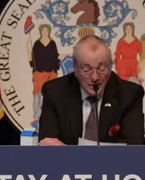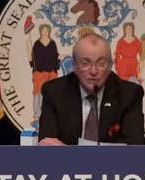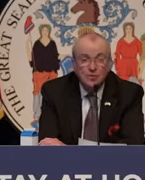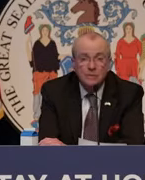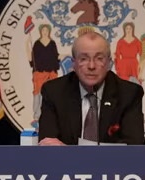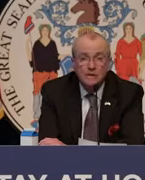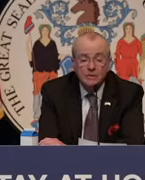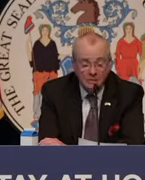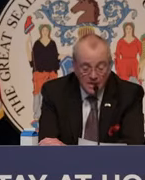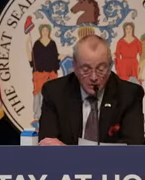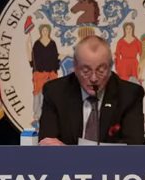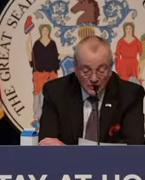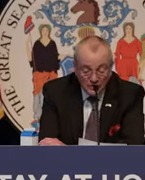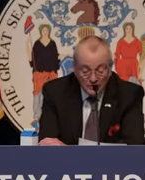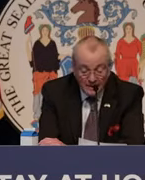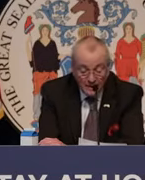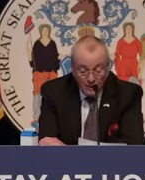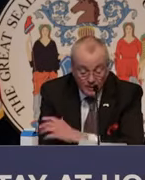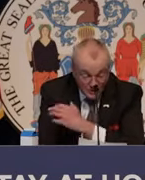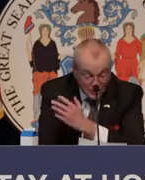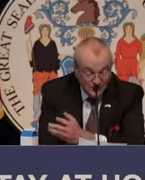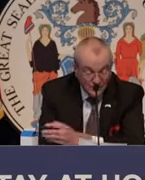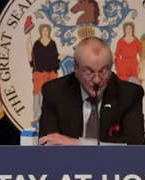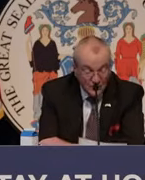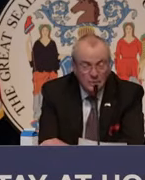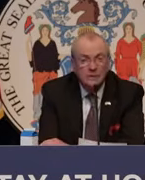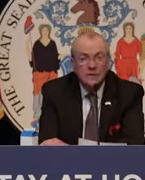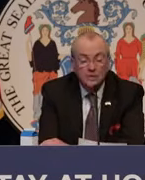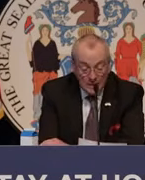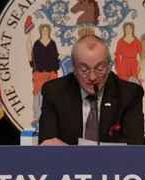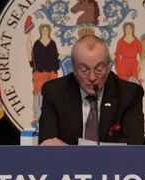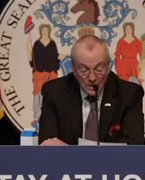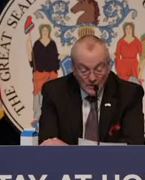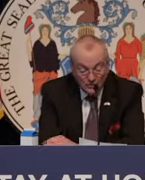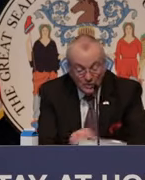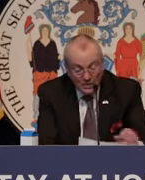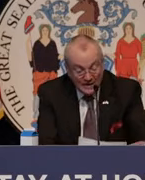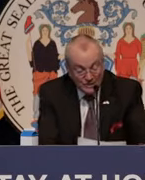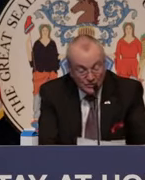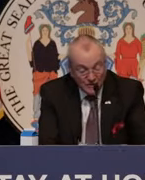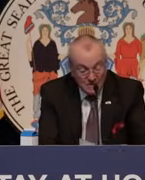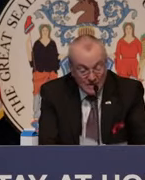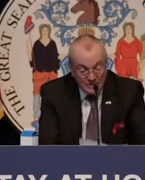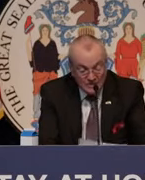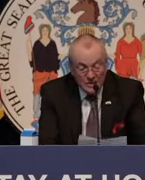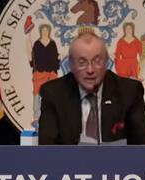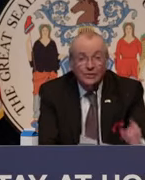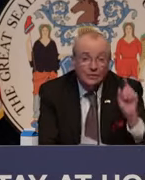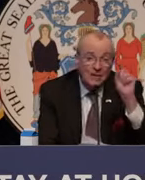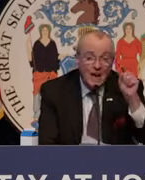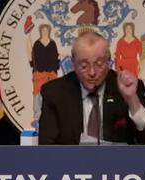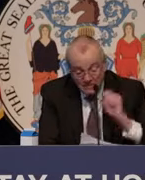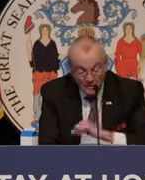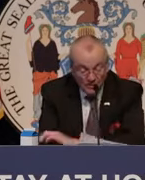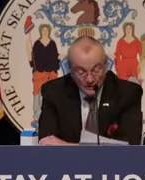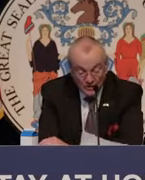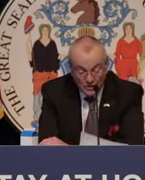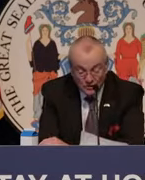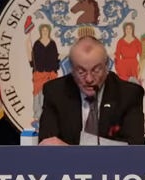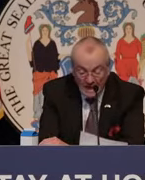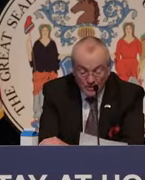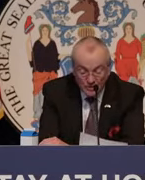Community College and the PNC Bank Arts Center, helping with traffic flow and directing the residents who arrive to receive a test. So to every